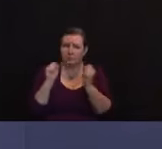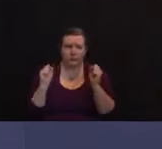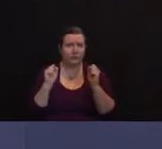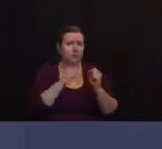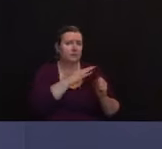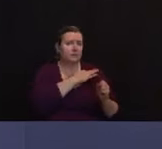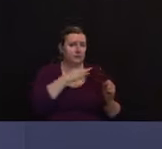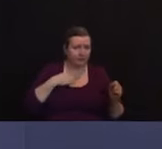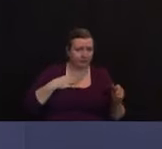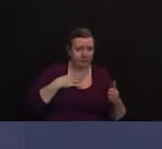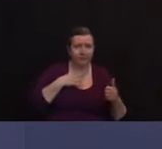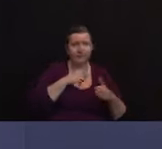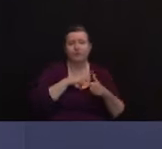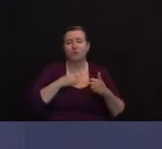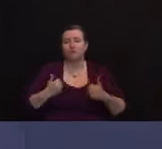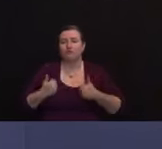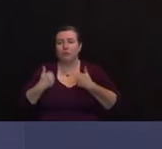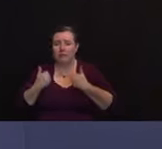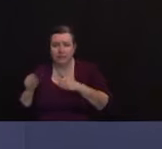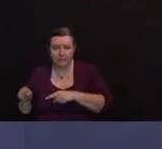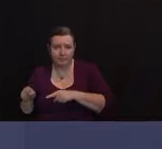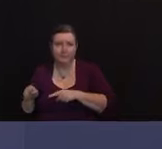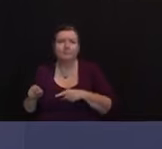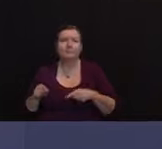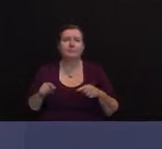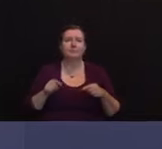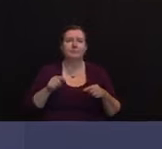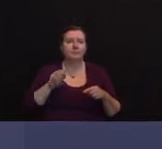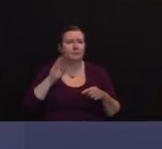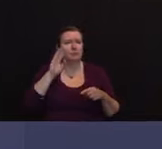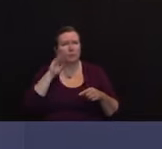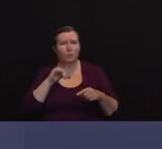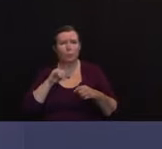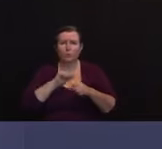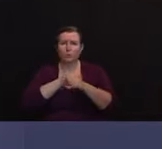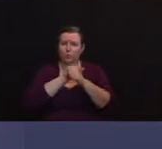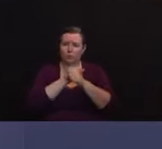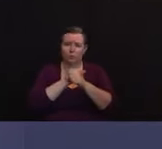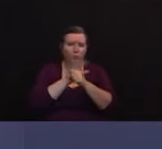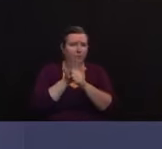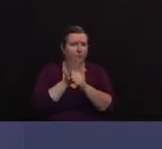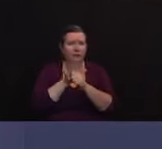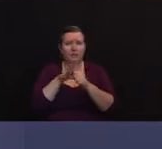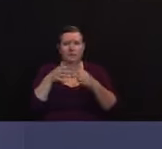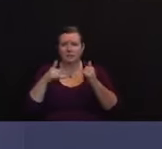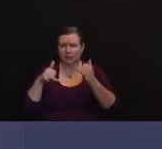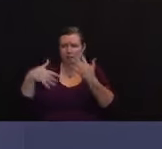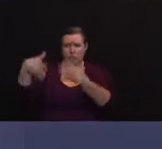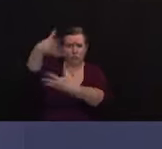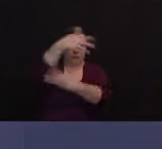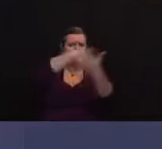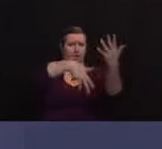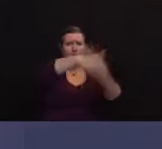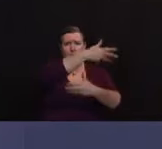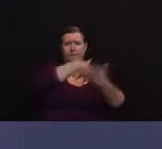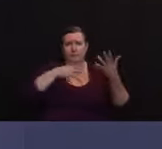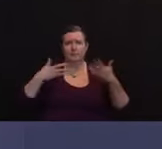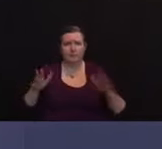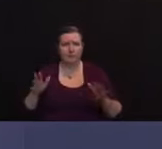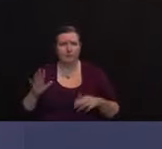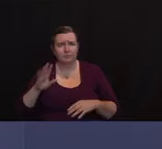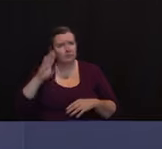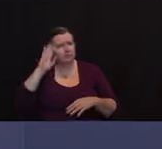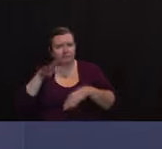COVID-19 remains in our communities, and we must maintain our vigilance to ensure that the appropriate safeguards are in